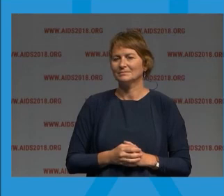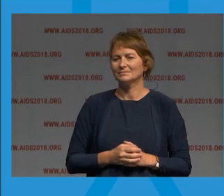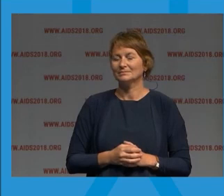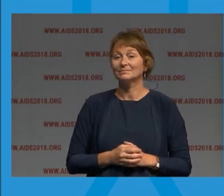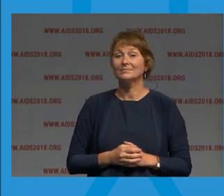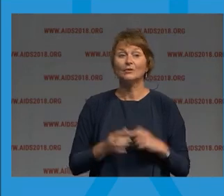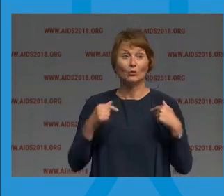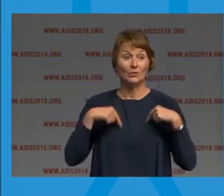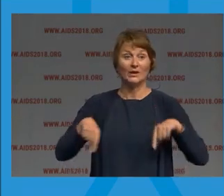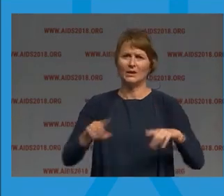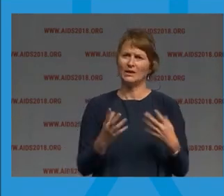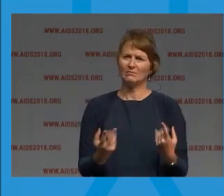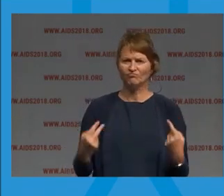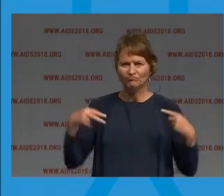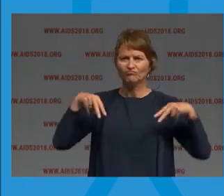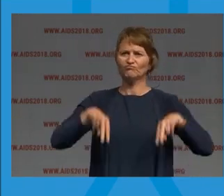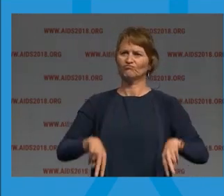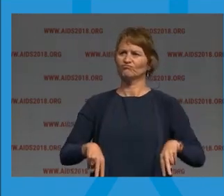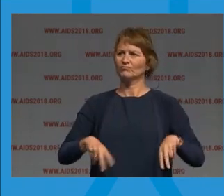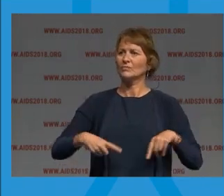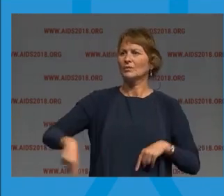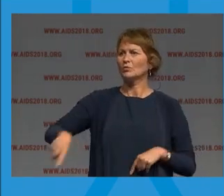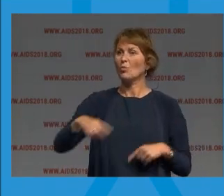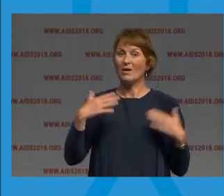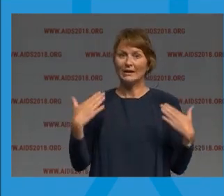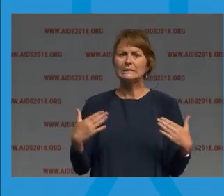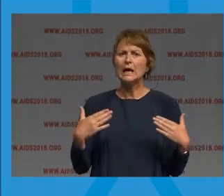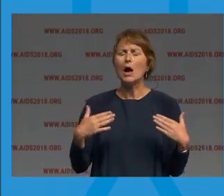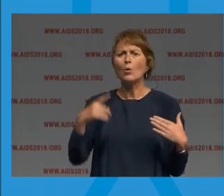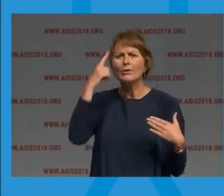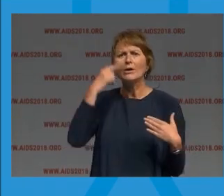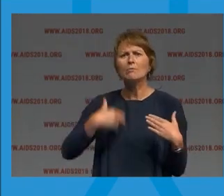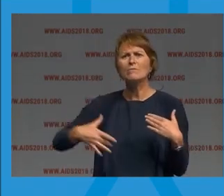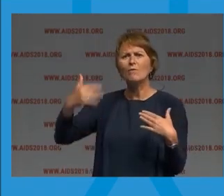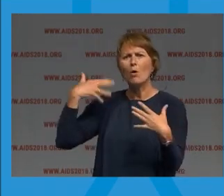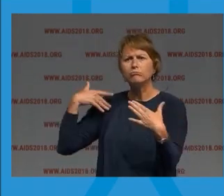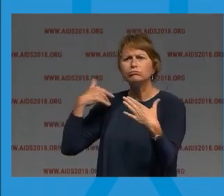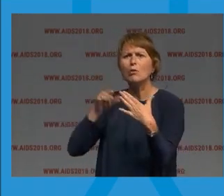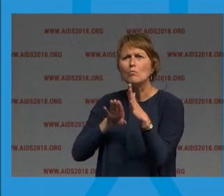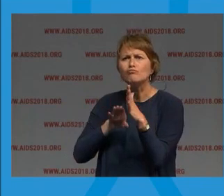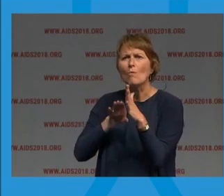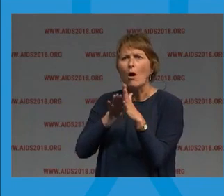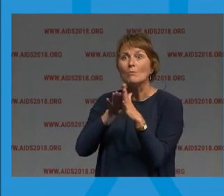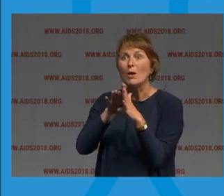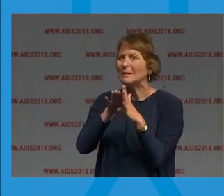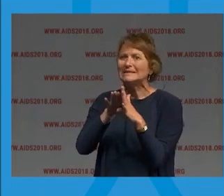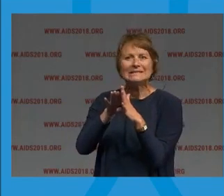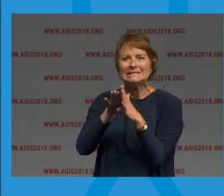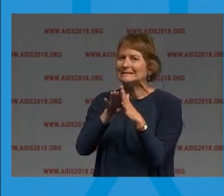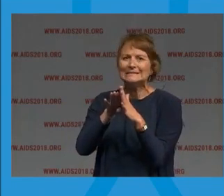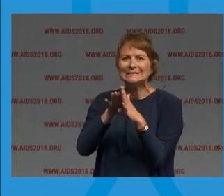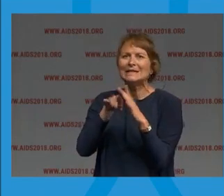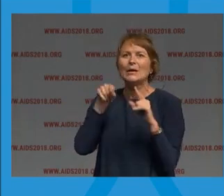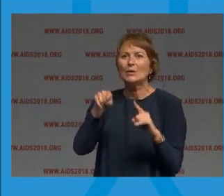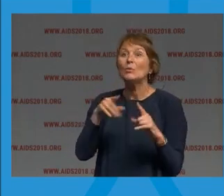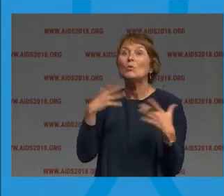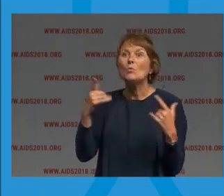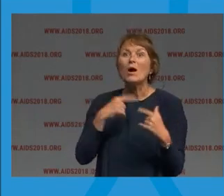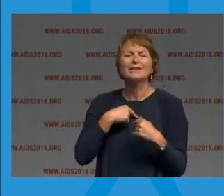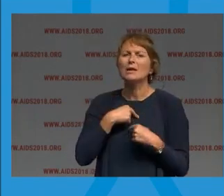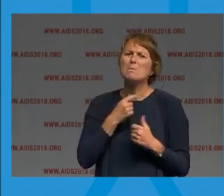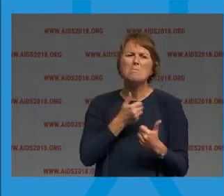We stand here at a moment when the progress we have fought so hard for is at risk from a dangerous